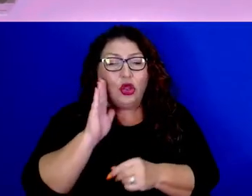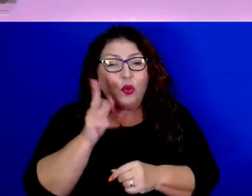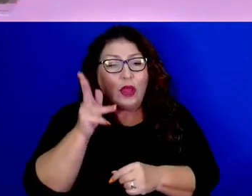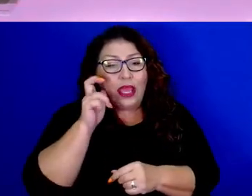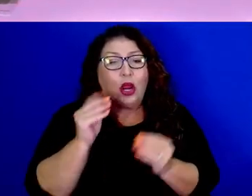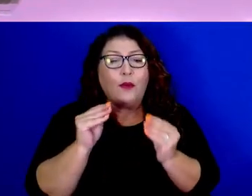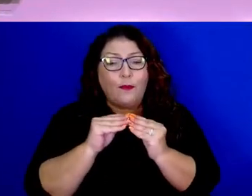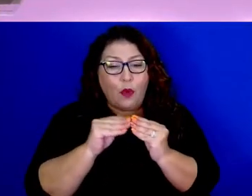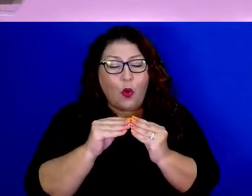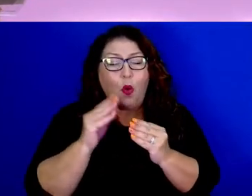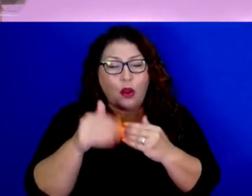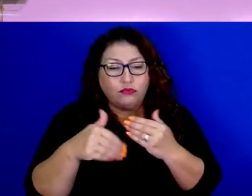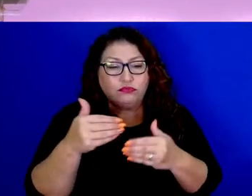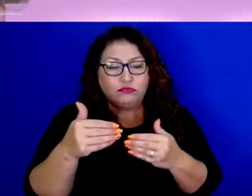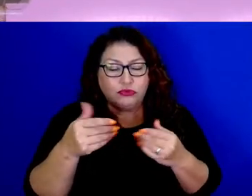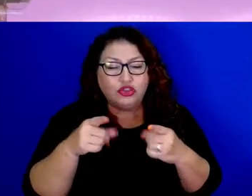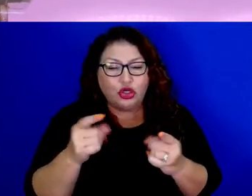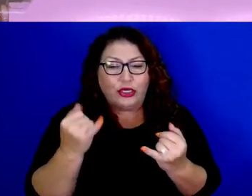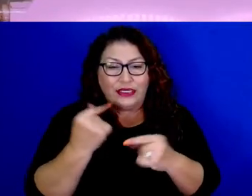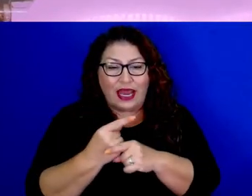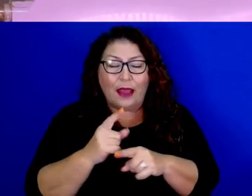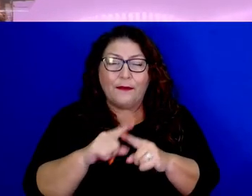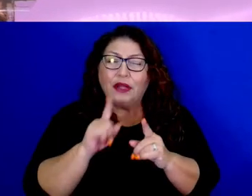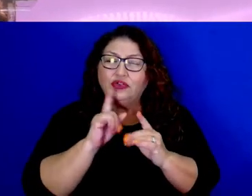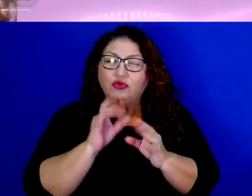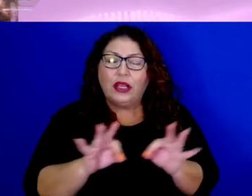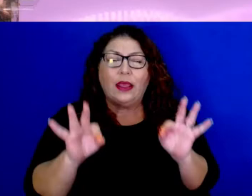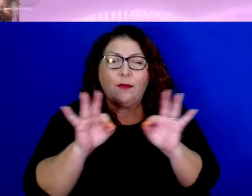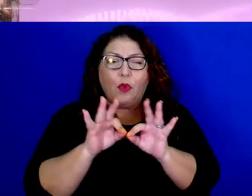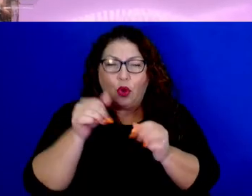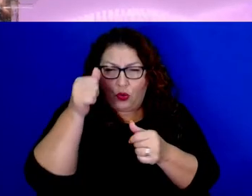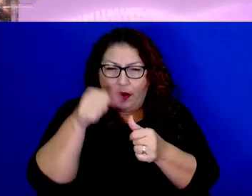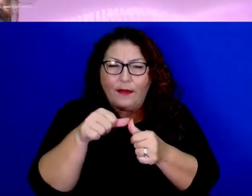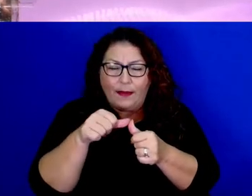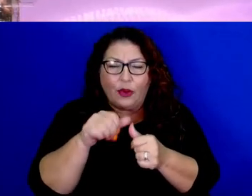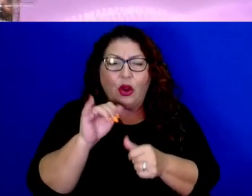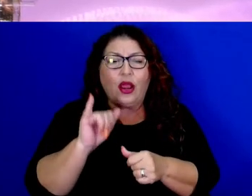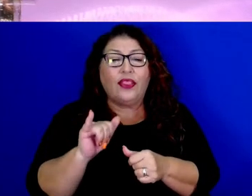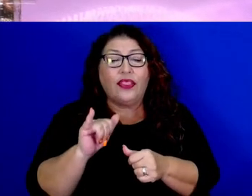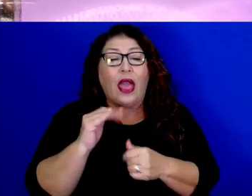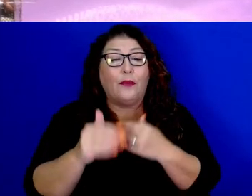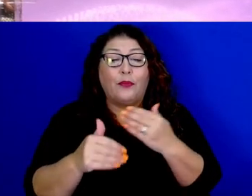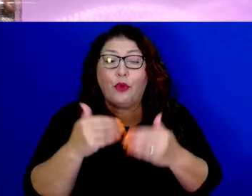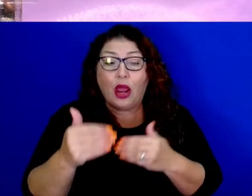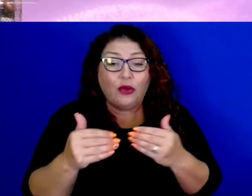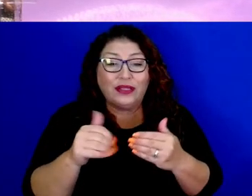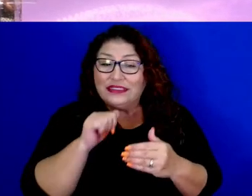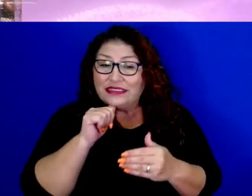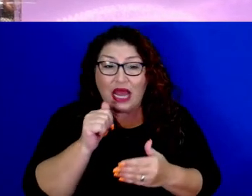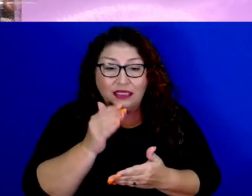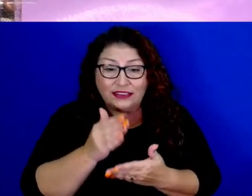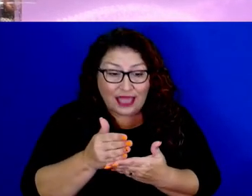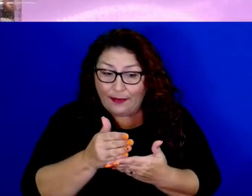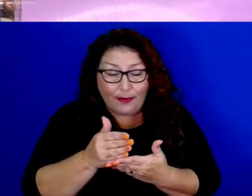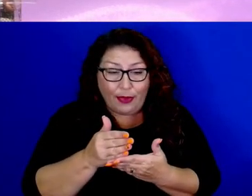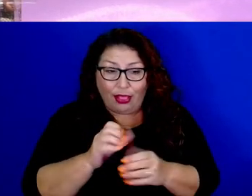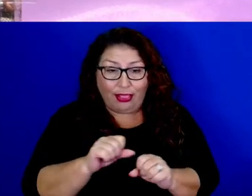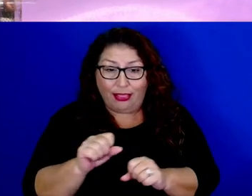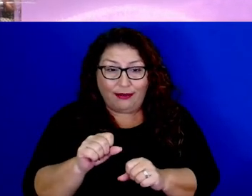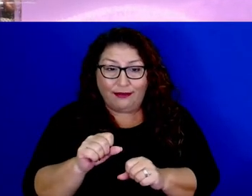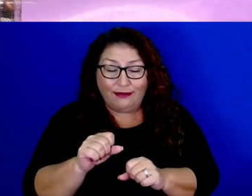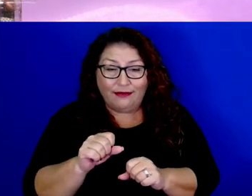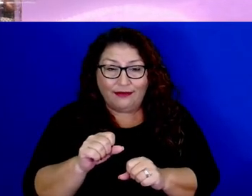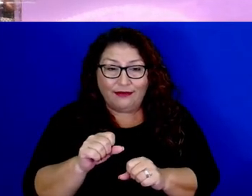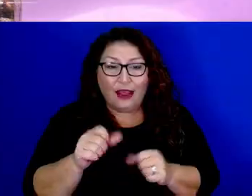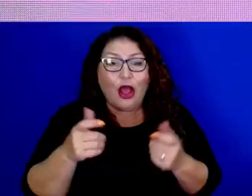day, but it is important to remember that progress is not unstoppable. Already before